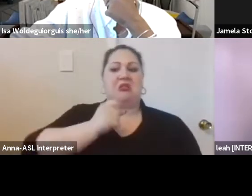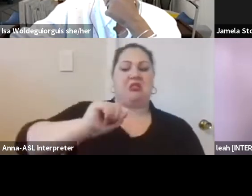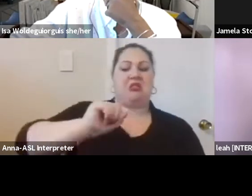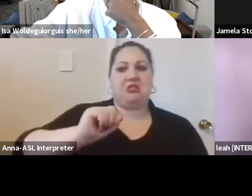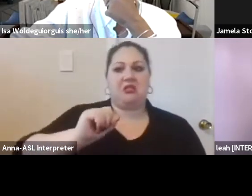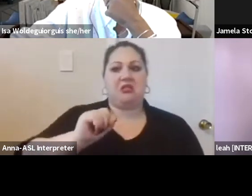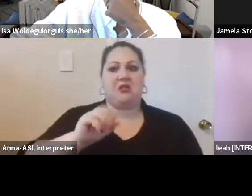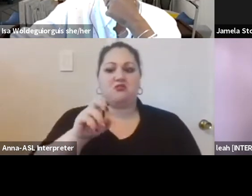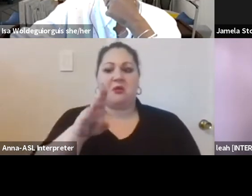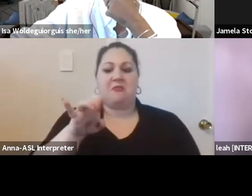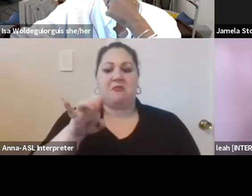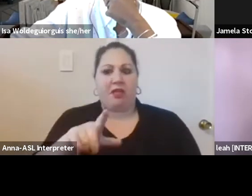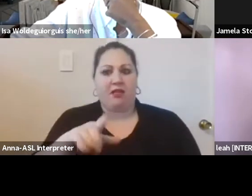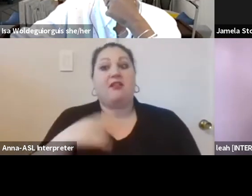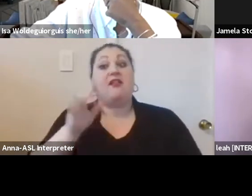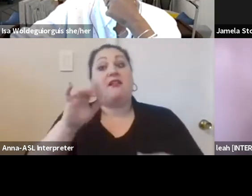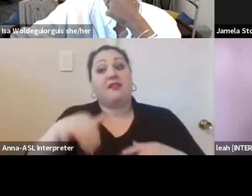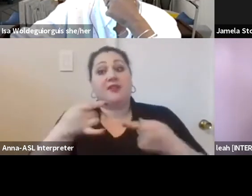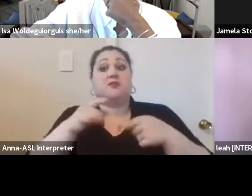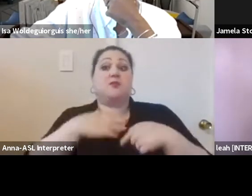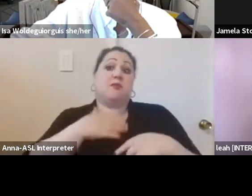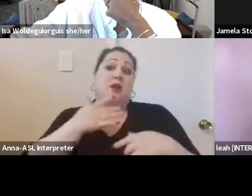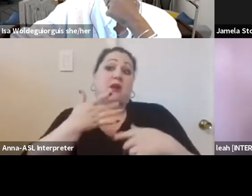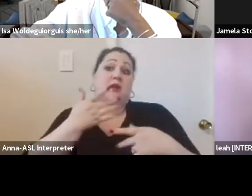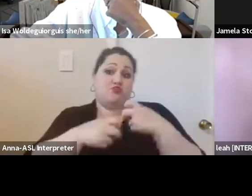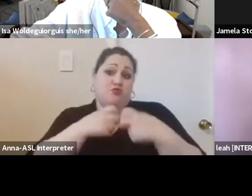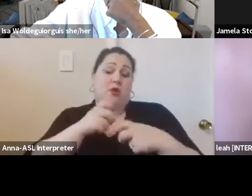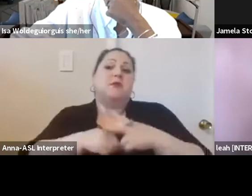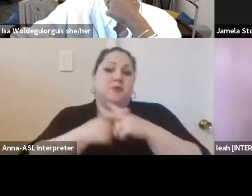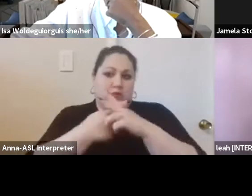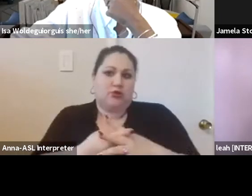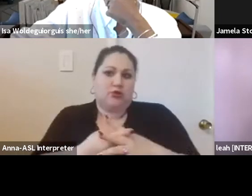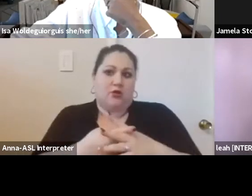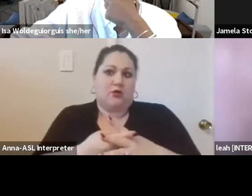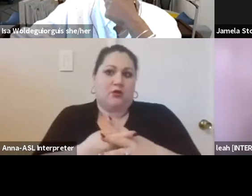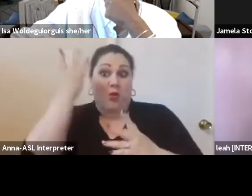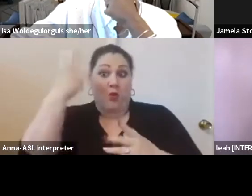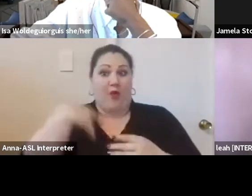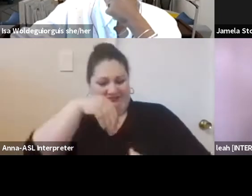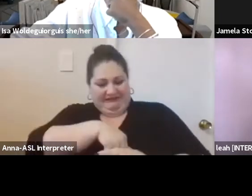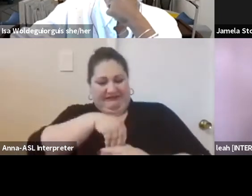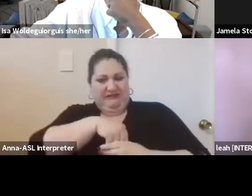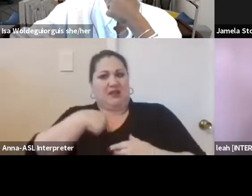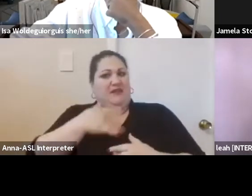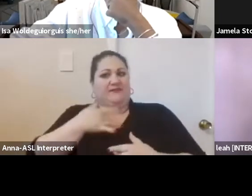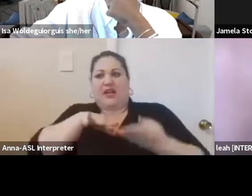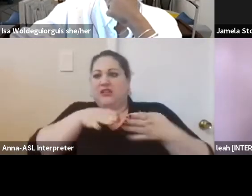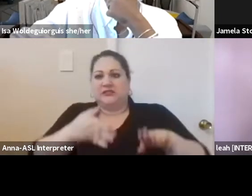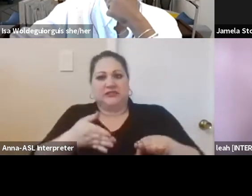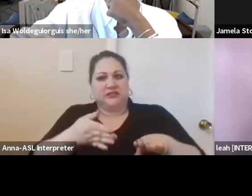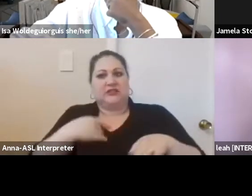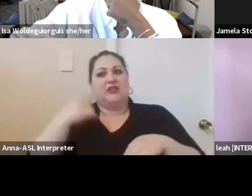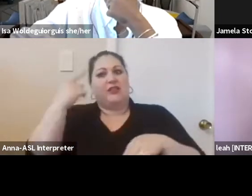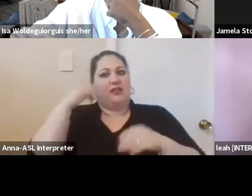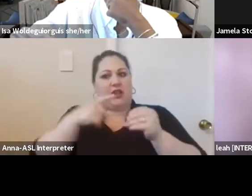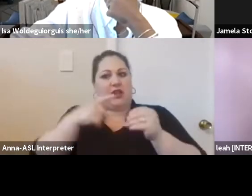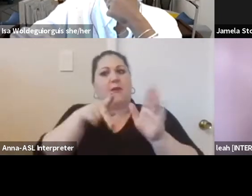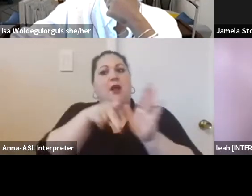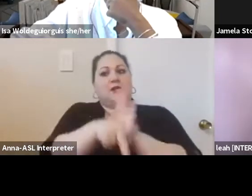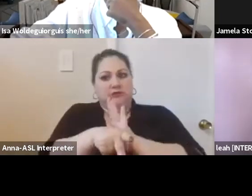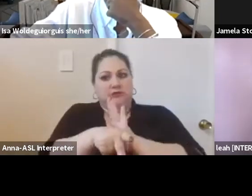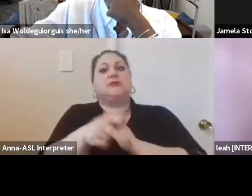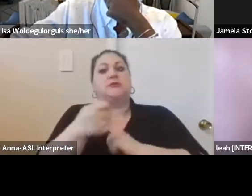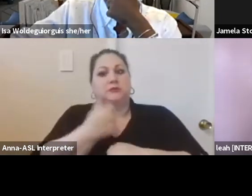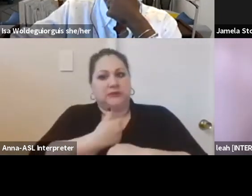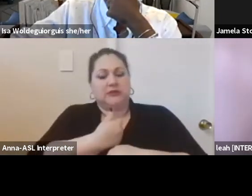mentally, because deep down, I was defeated, hurt, dead inside, was thinking about suicide. As I got